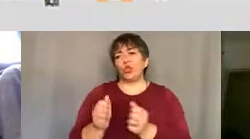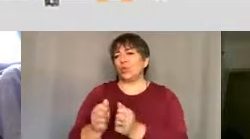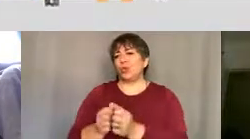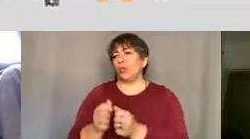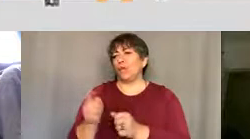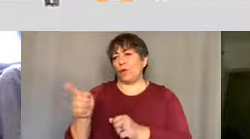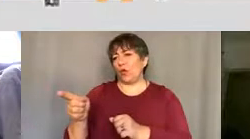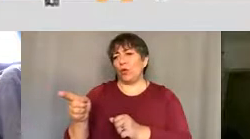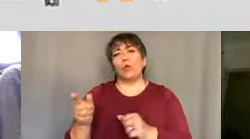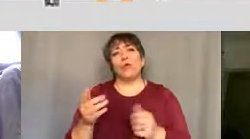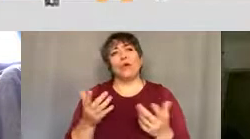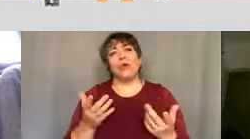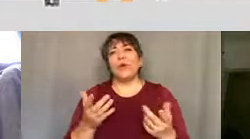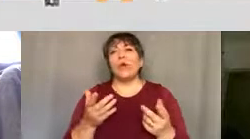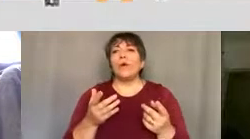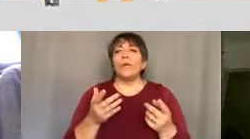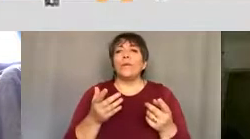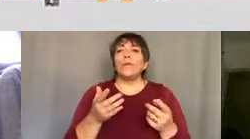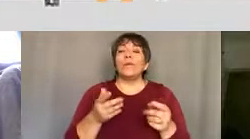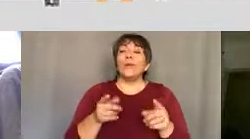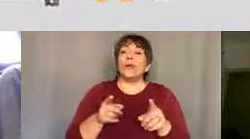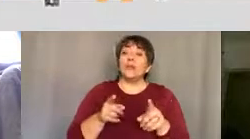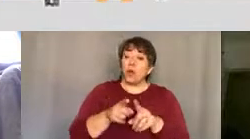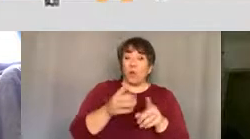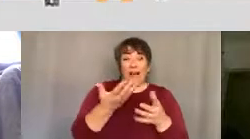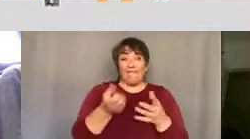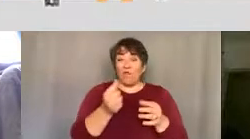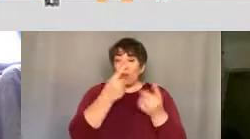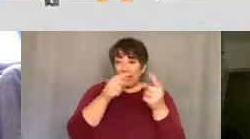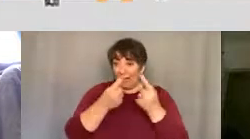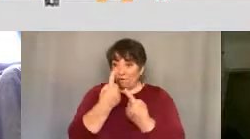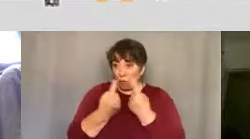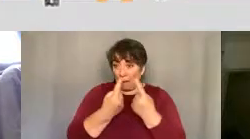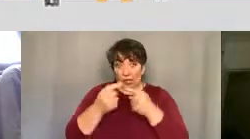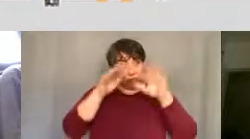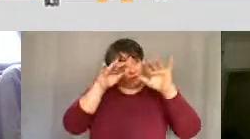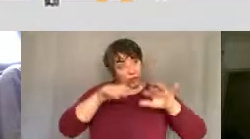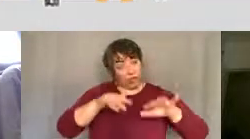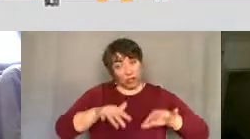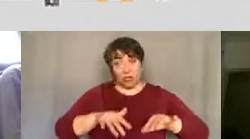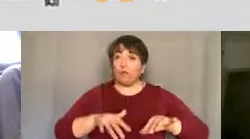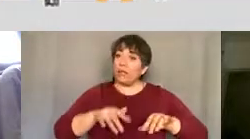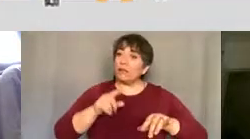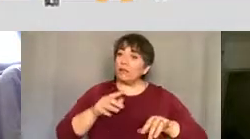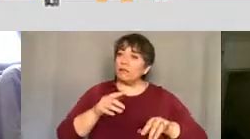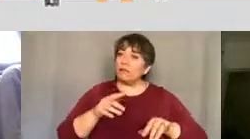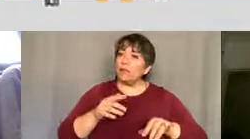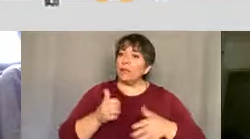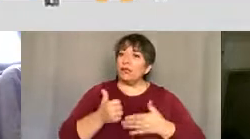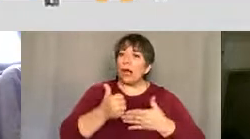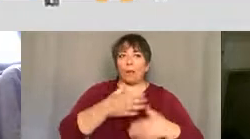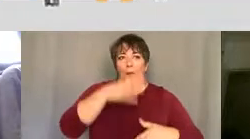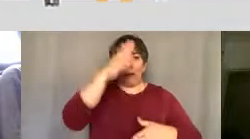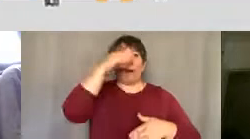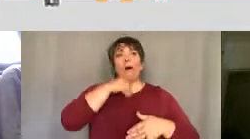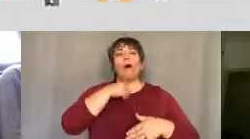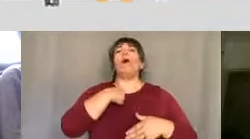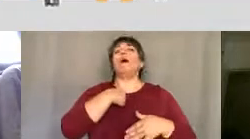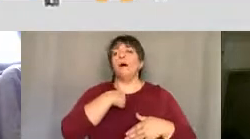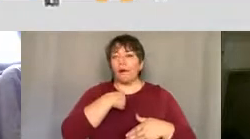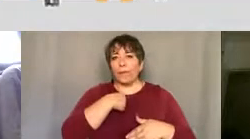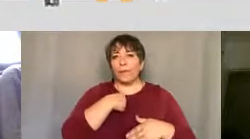clinical systems work to try and promote our formulary and guidance. We also do reactive work, so after an incident